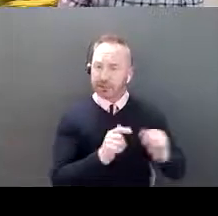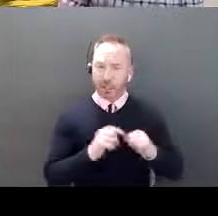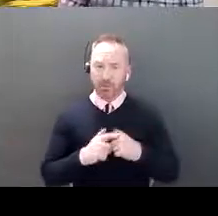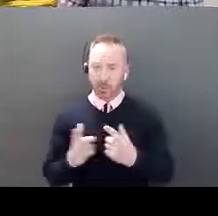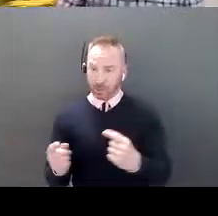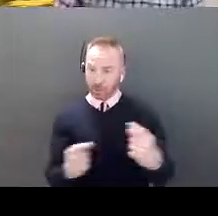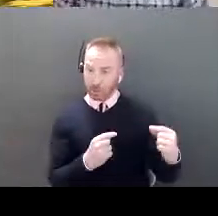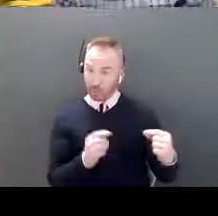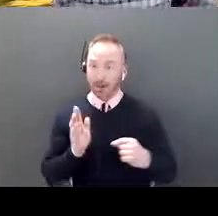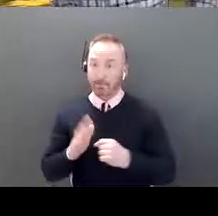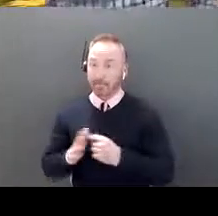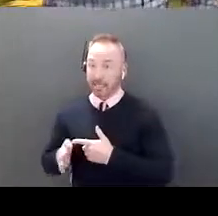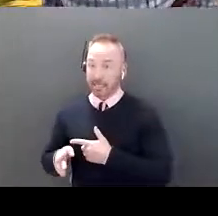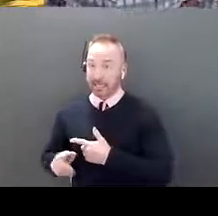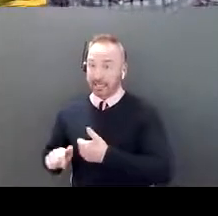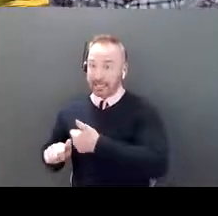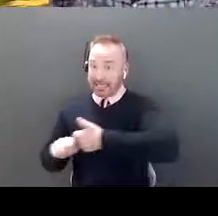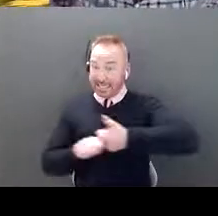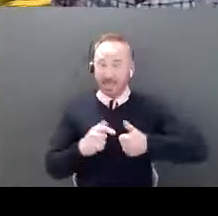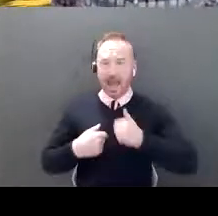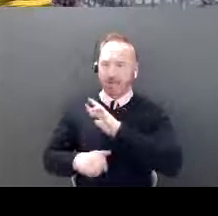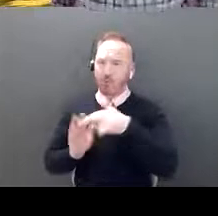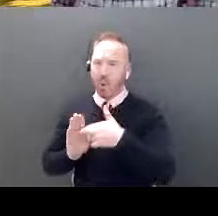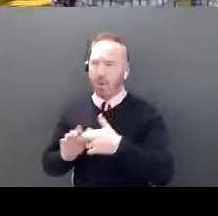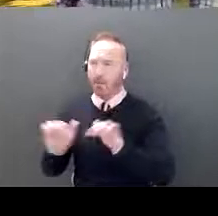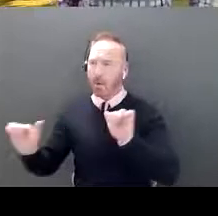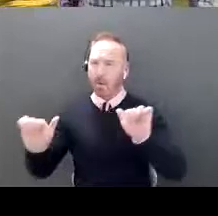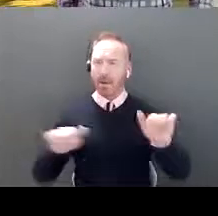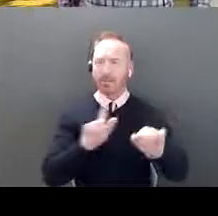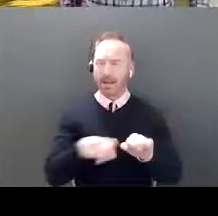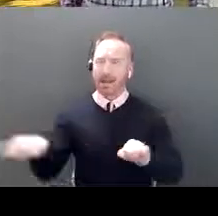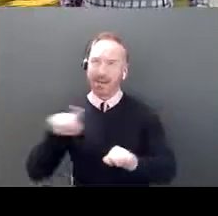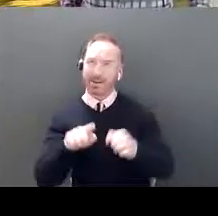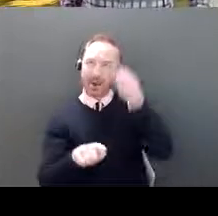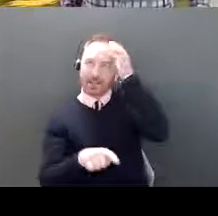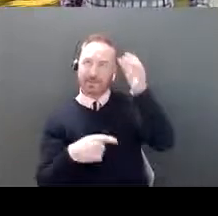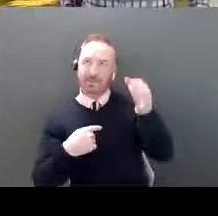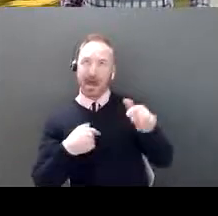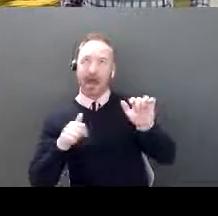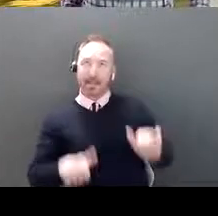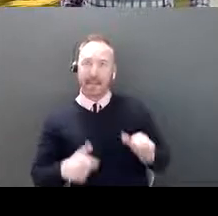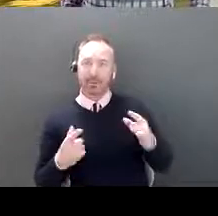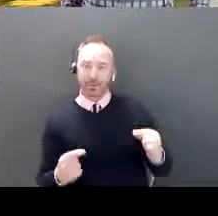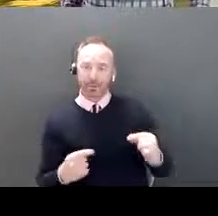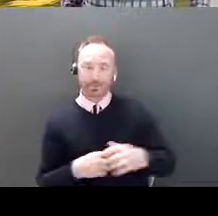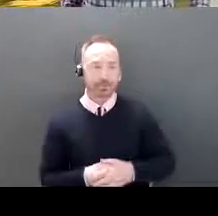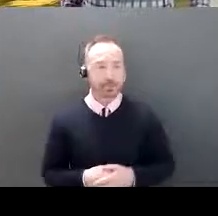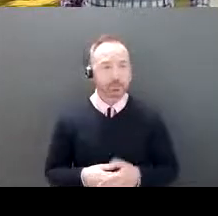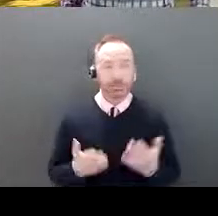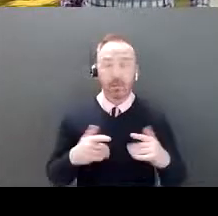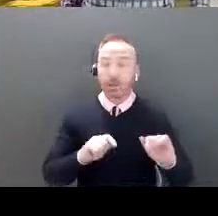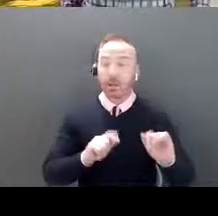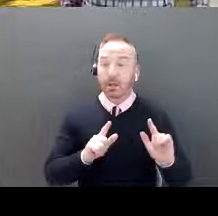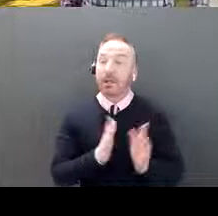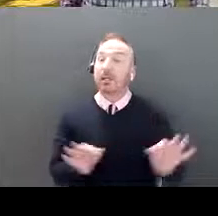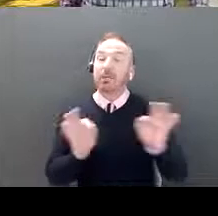play, but they have to know, sort of have ideas about what they can do. Another, I think, important investment that's been made that is